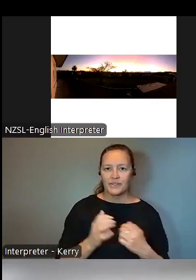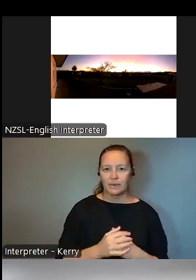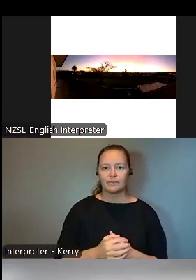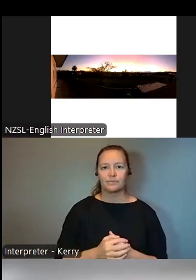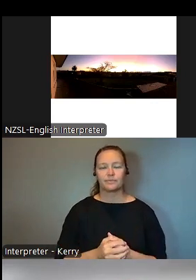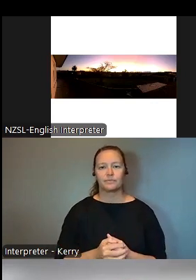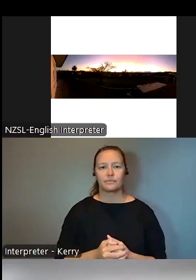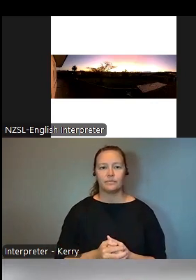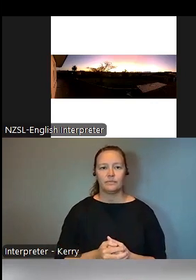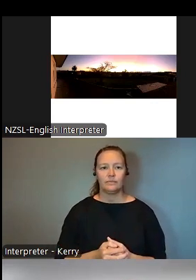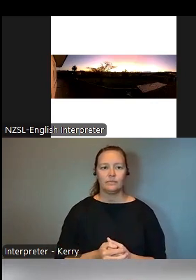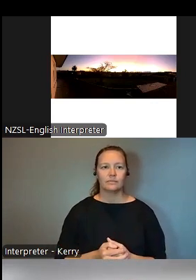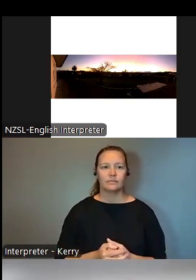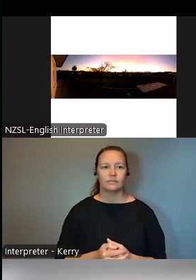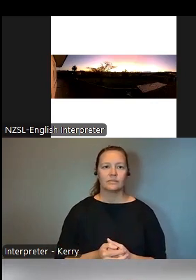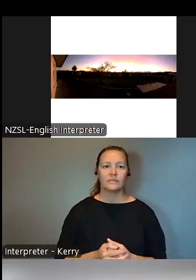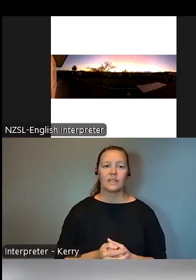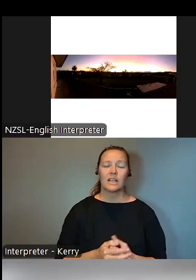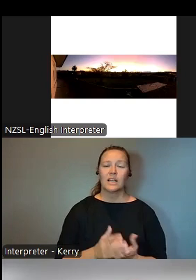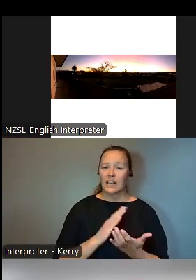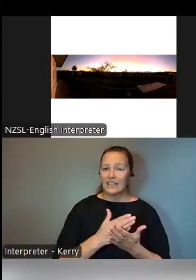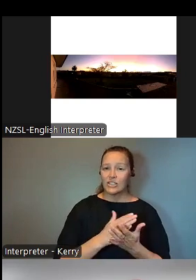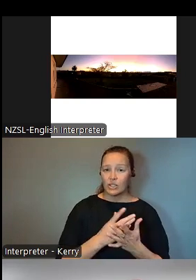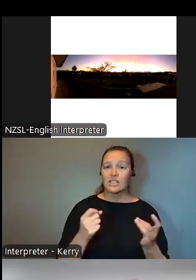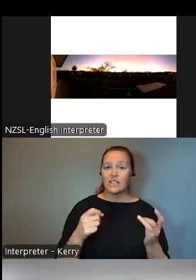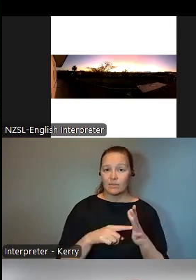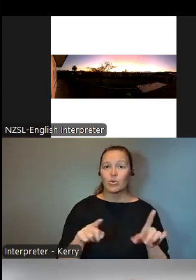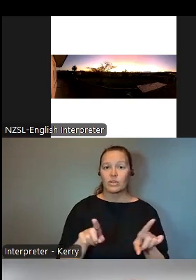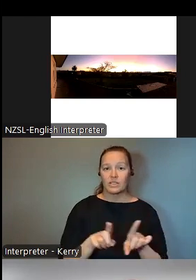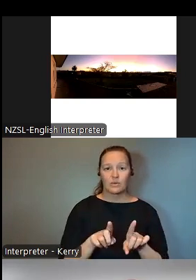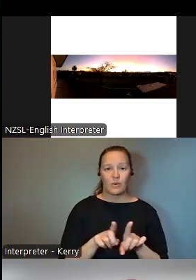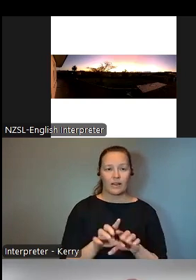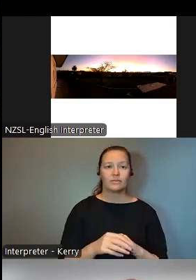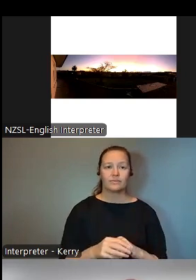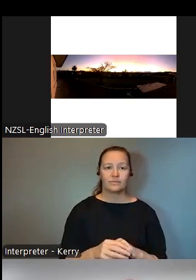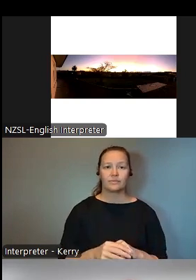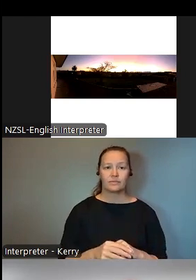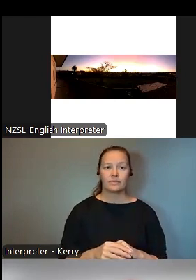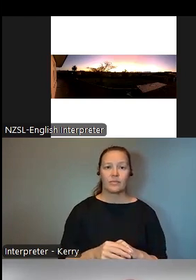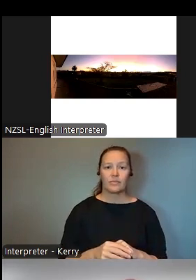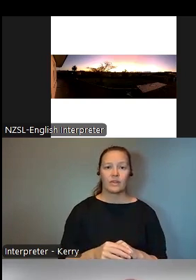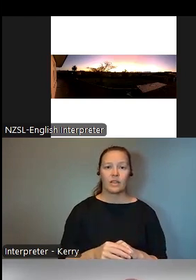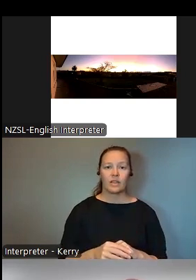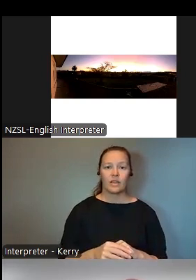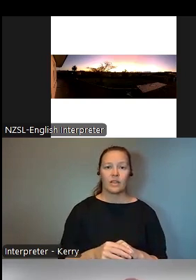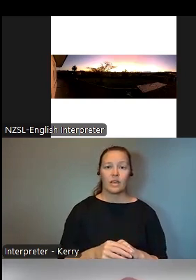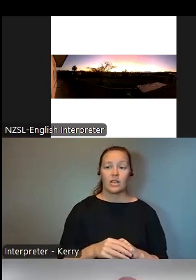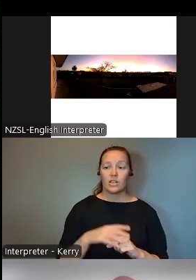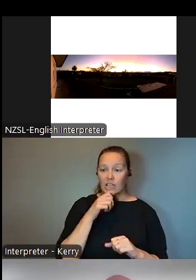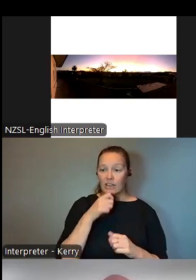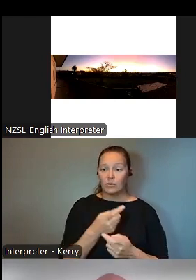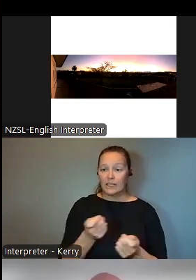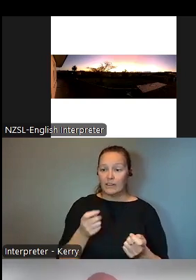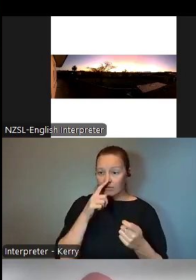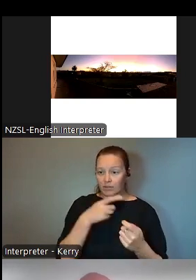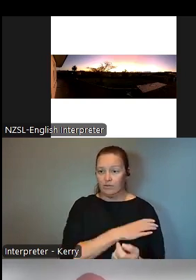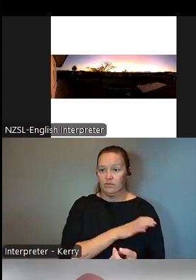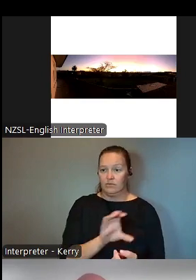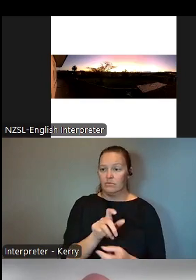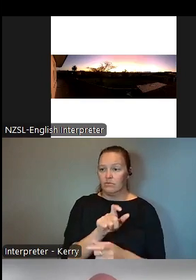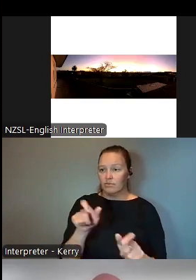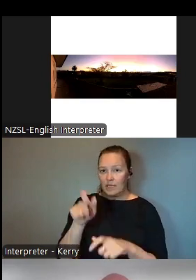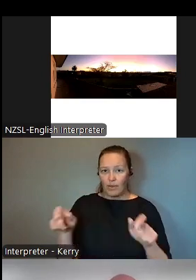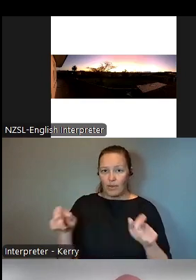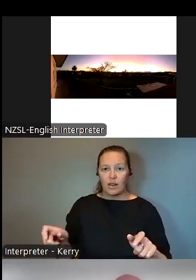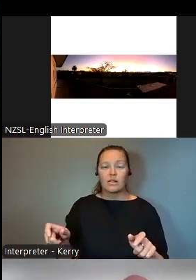Uncertainty is part of this as well. One of the things that we can do by putting the pen in people's hands is to help